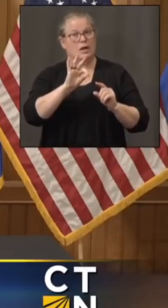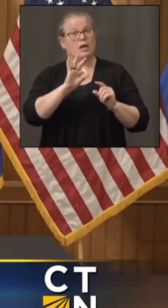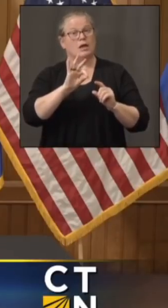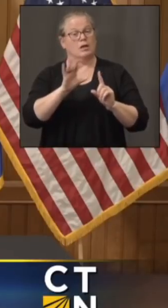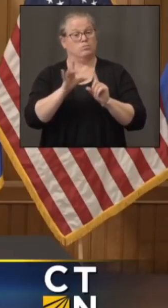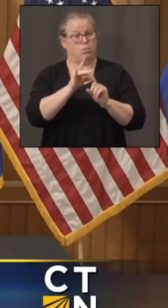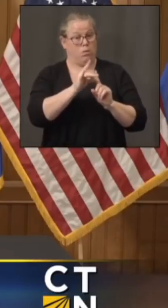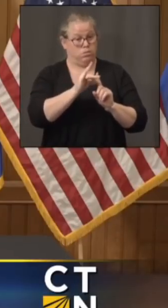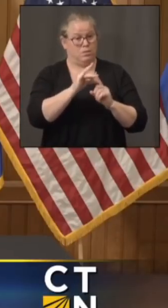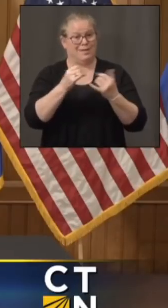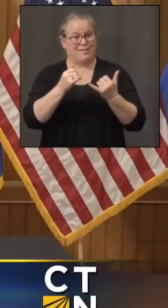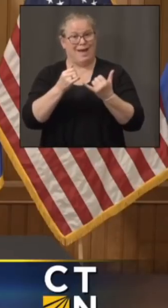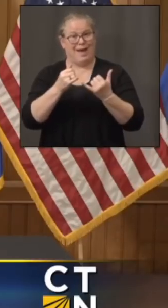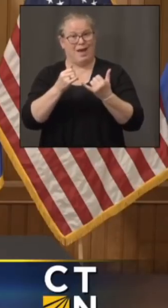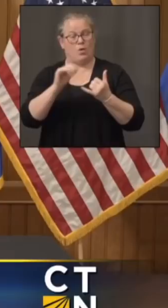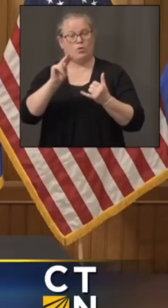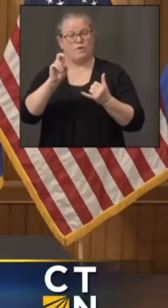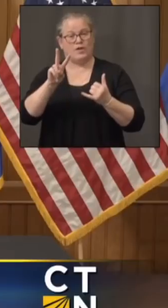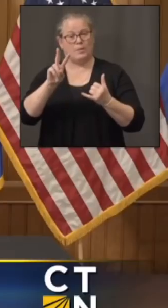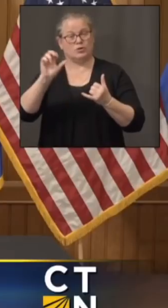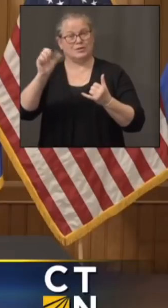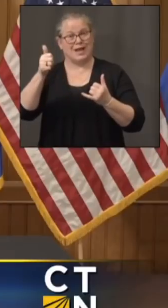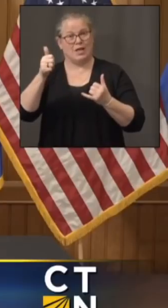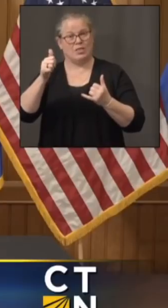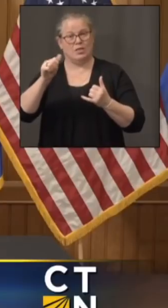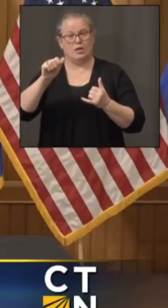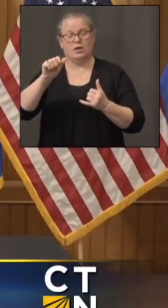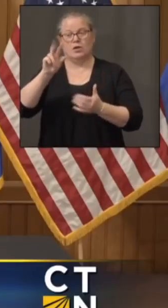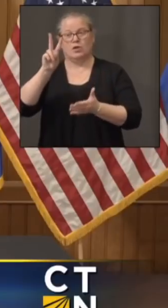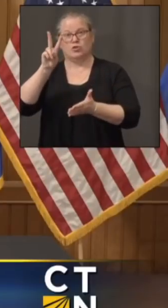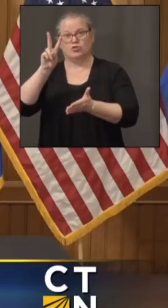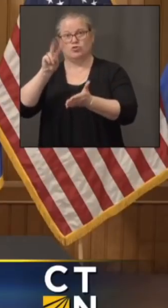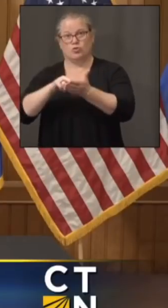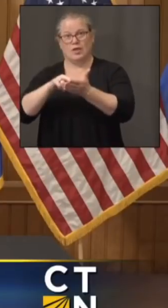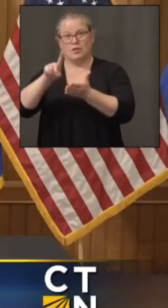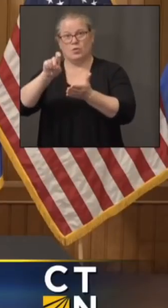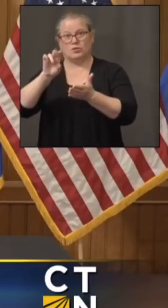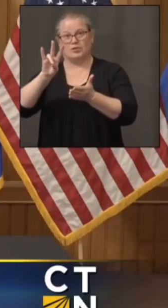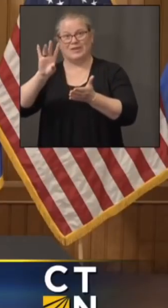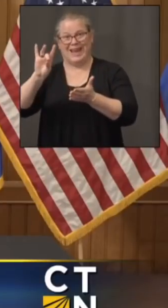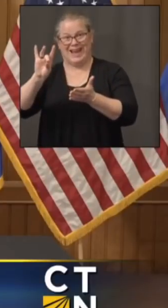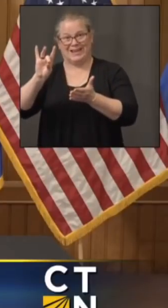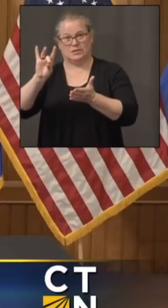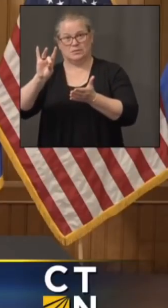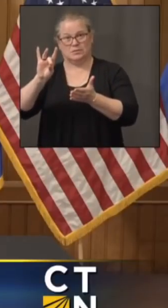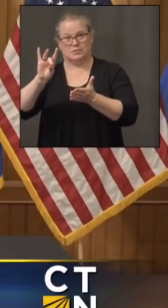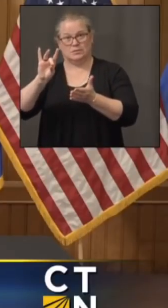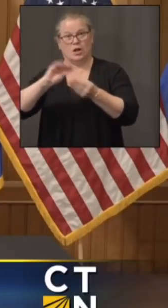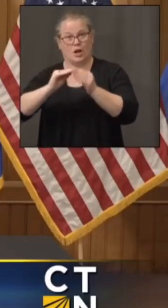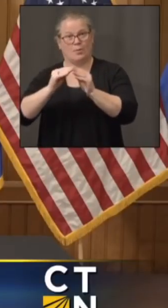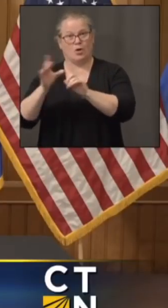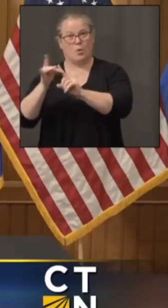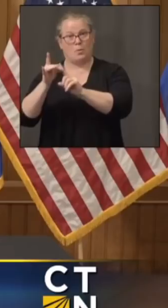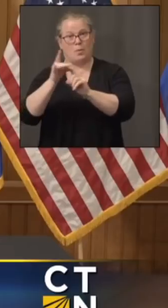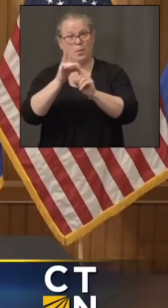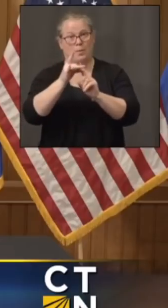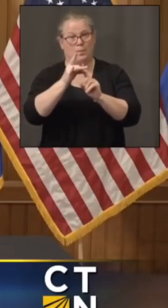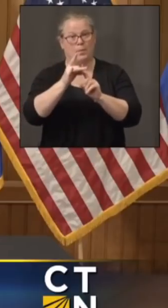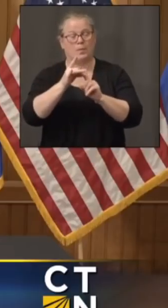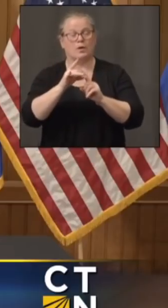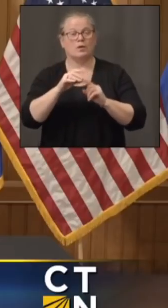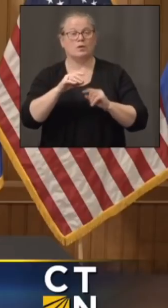2,178 on November 10th. And there's been, that's about slightly more than,